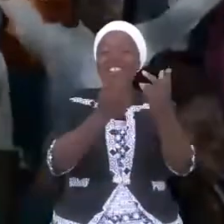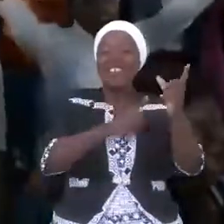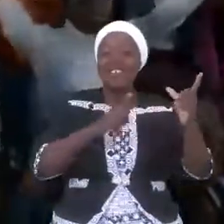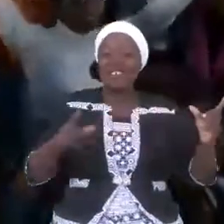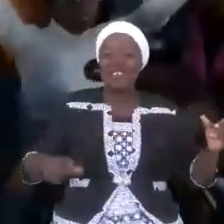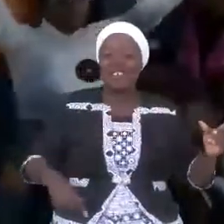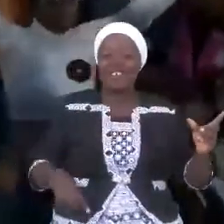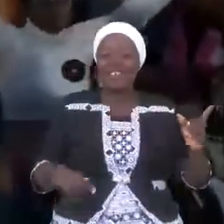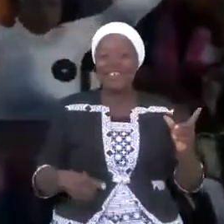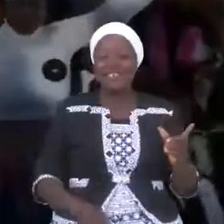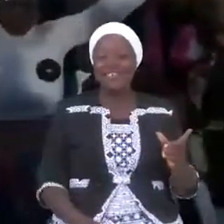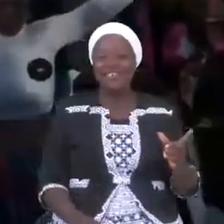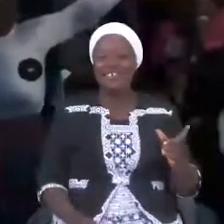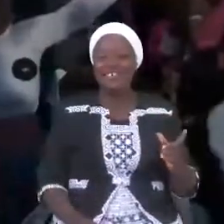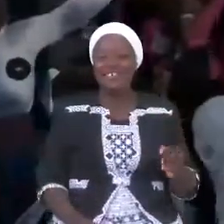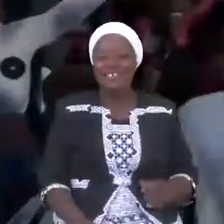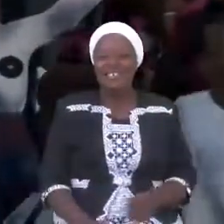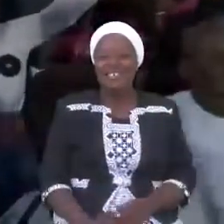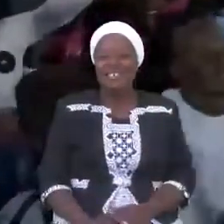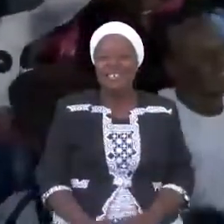Lord.